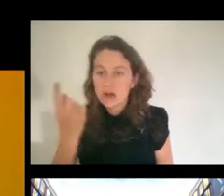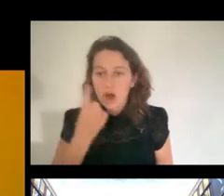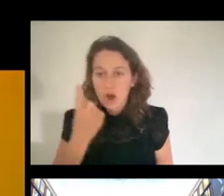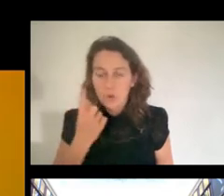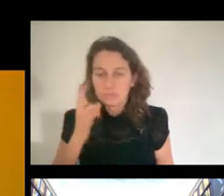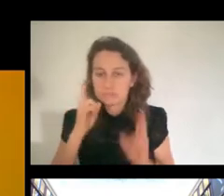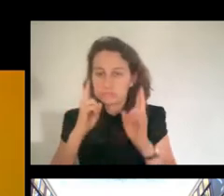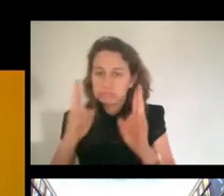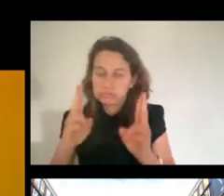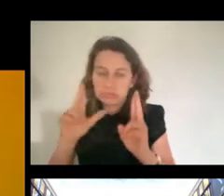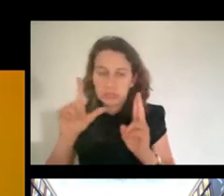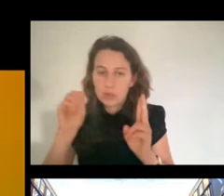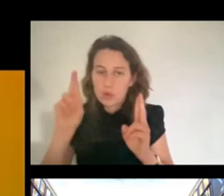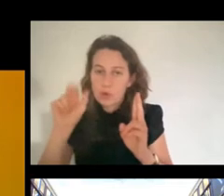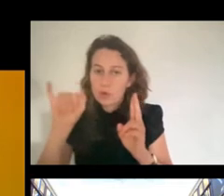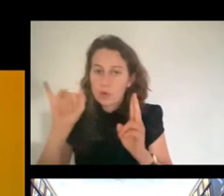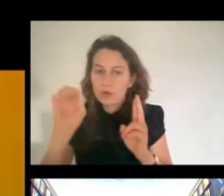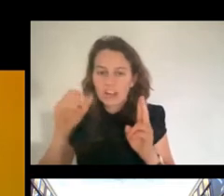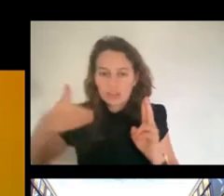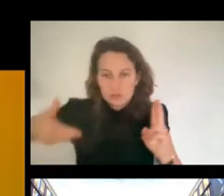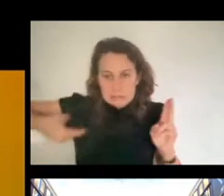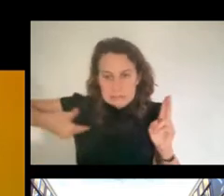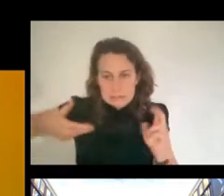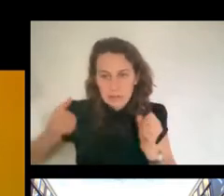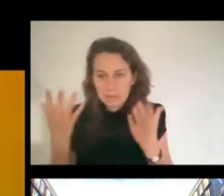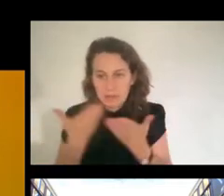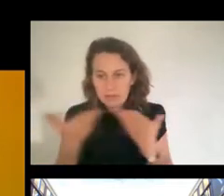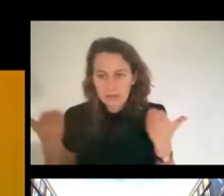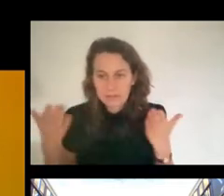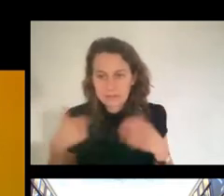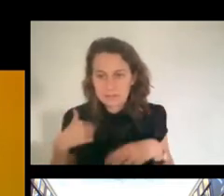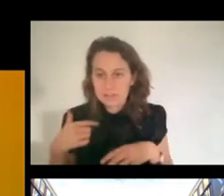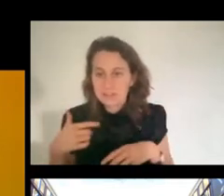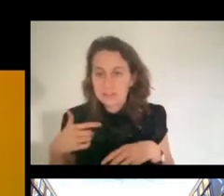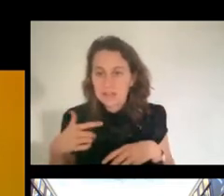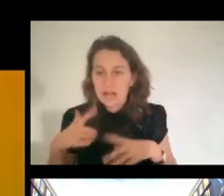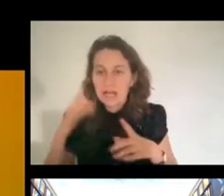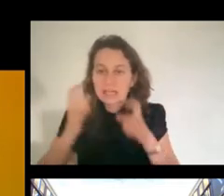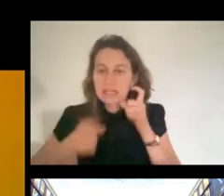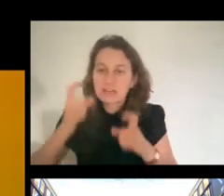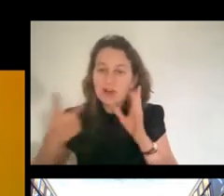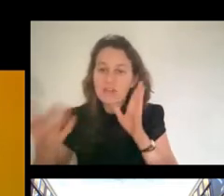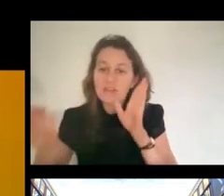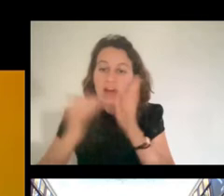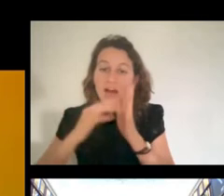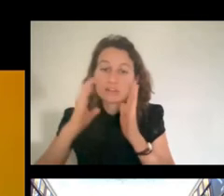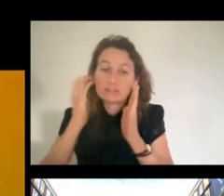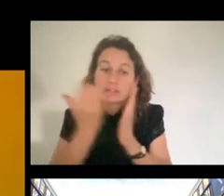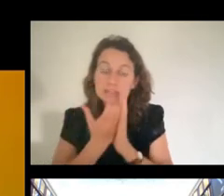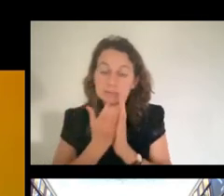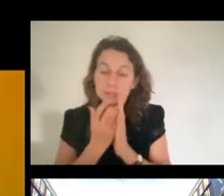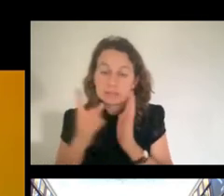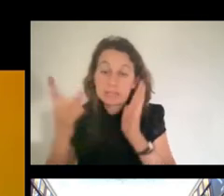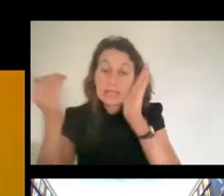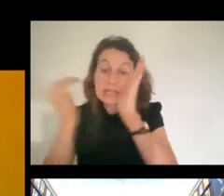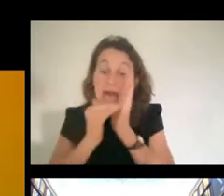after all these years of collaboration, because I gave her thousands of imageries, okay? It's thousands